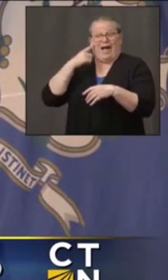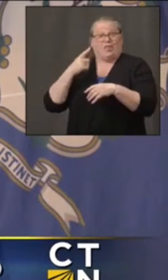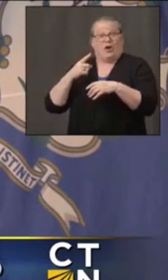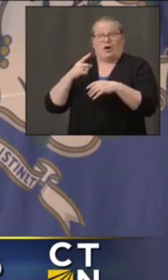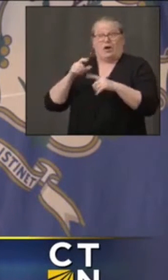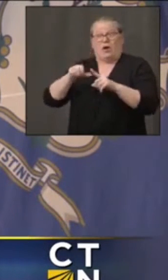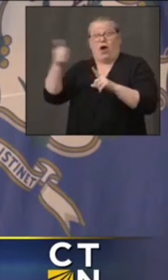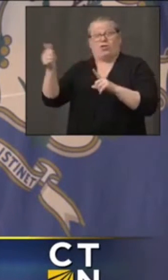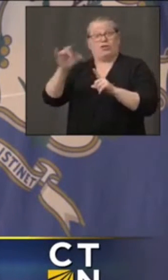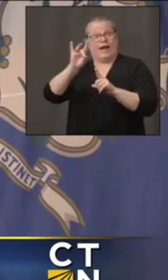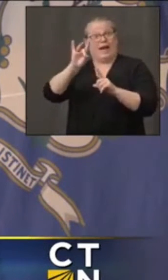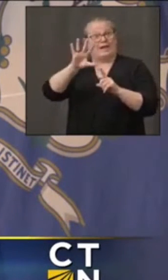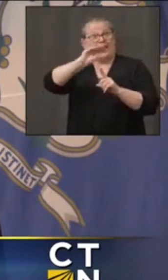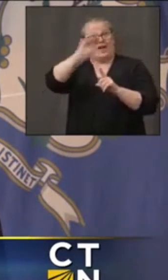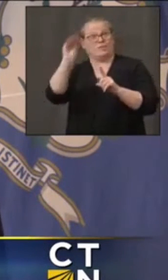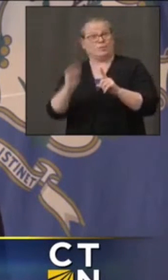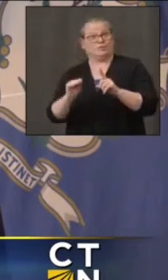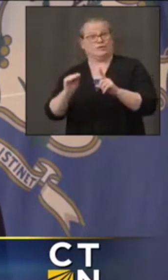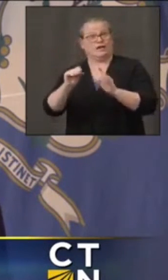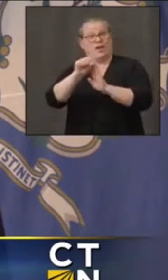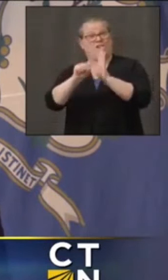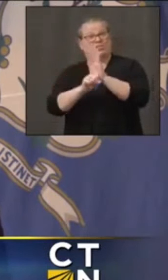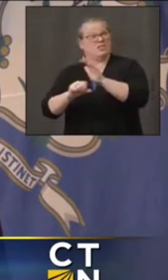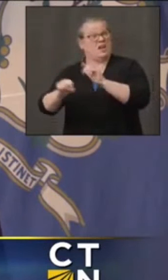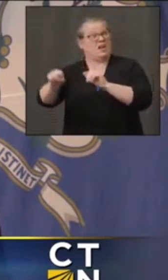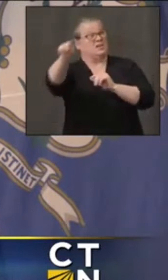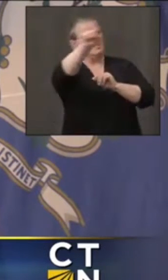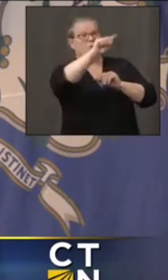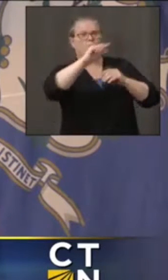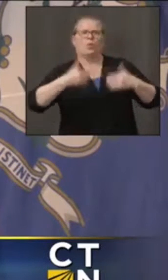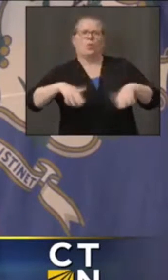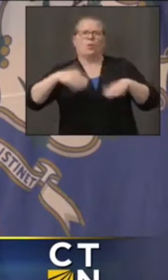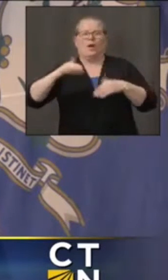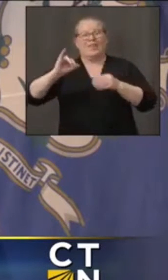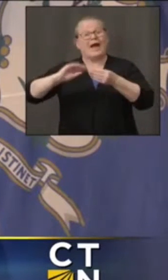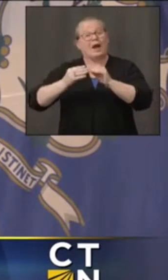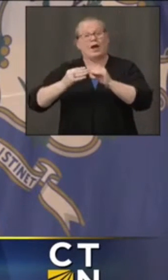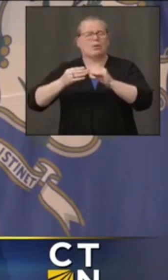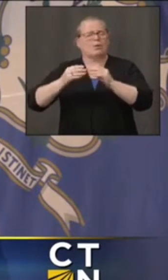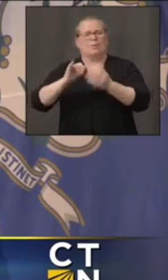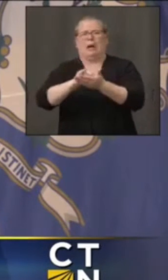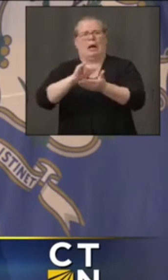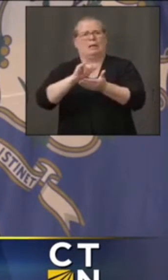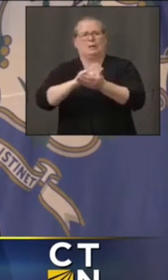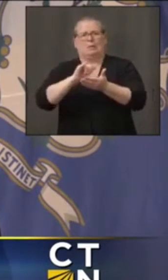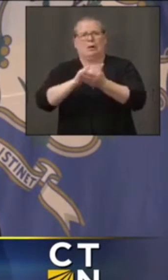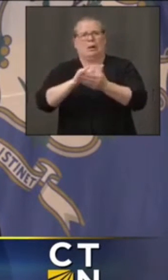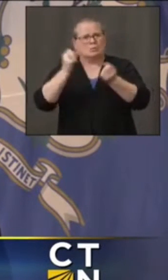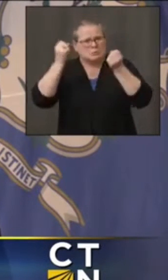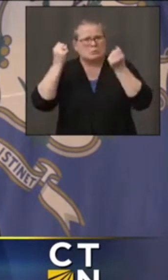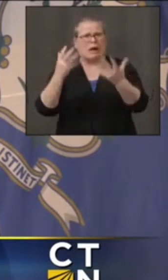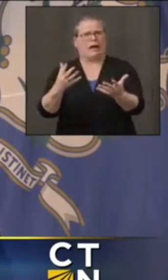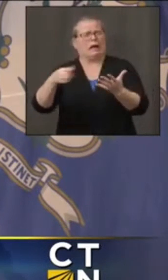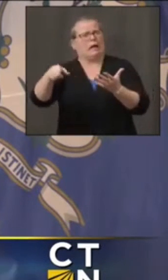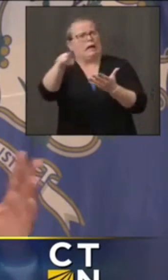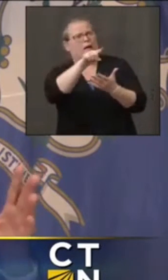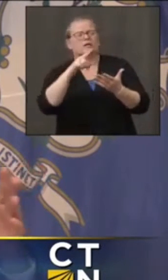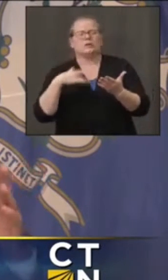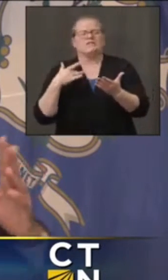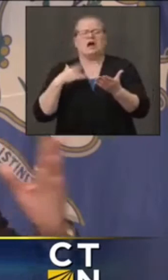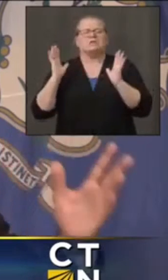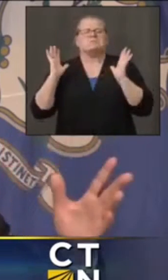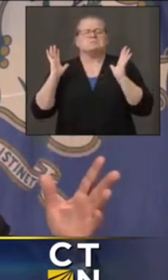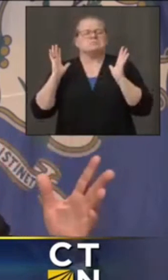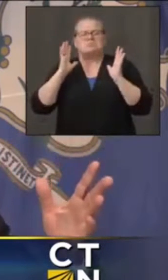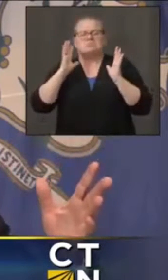our states across the country, and it was becoming unenforceable. So we thought about, okay, maybe we'll just make this general